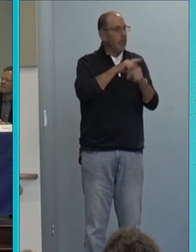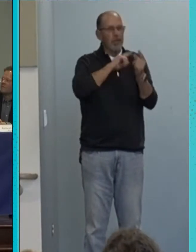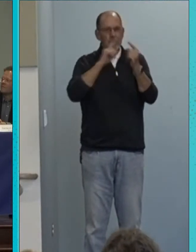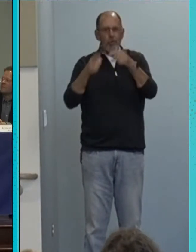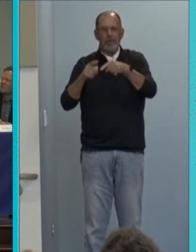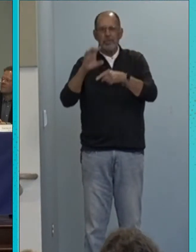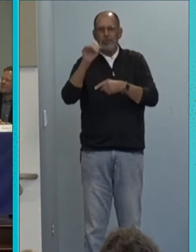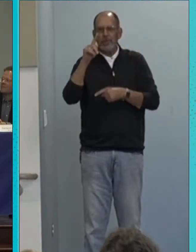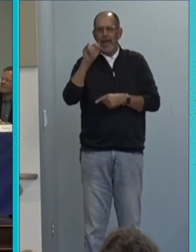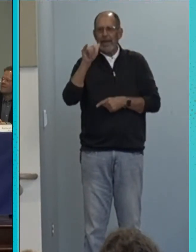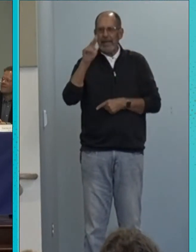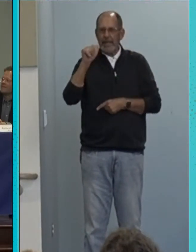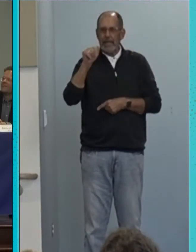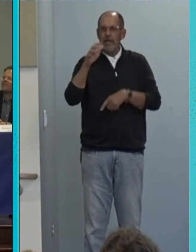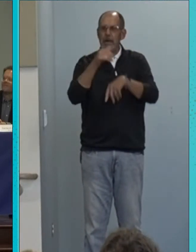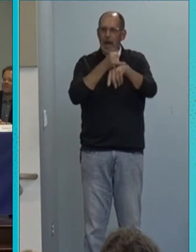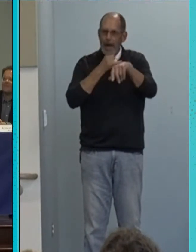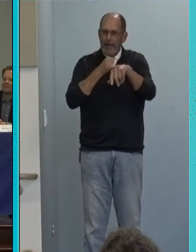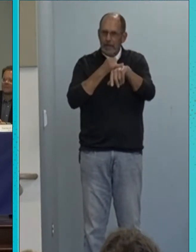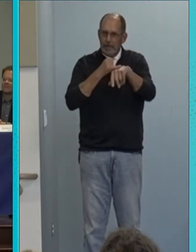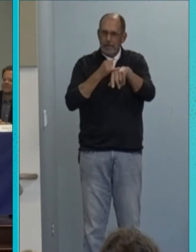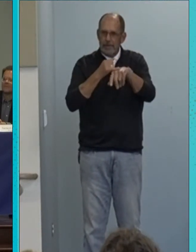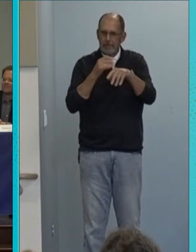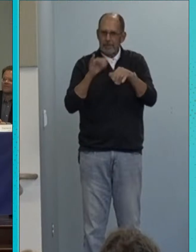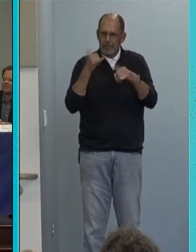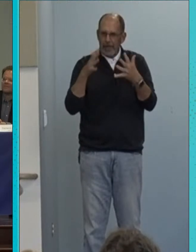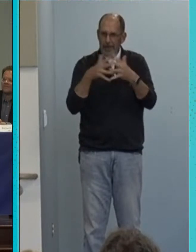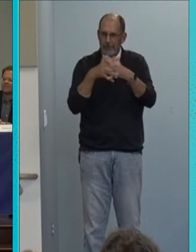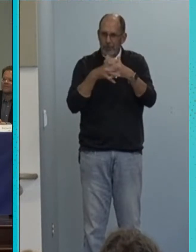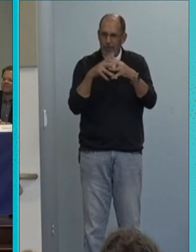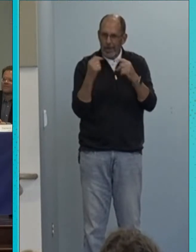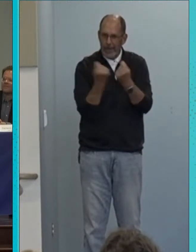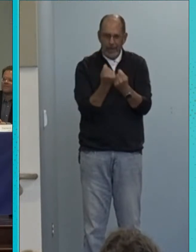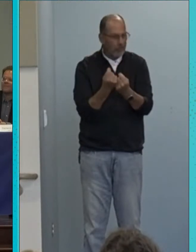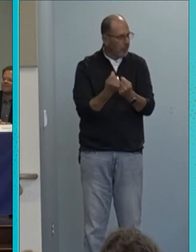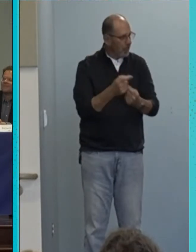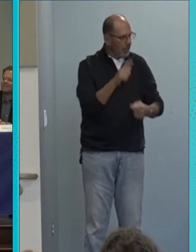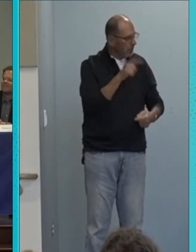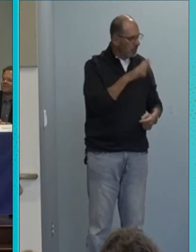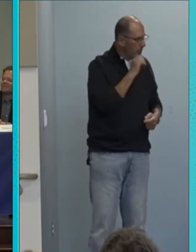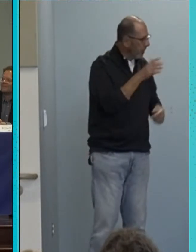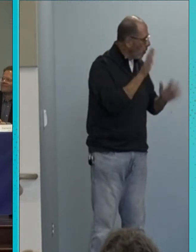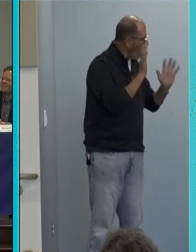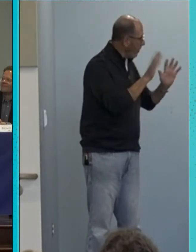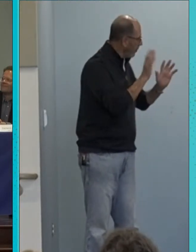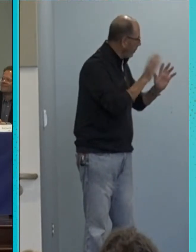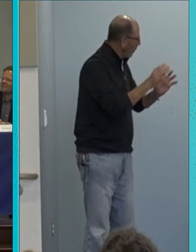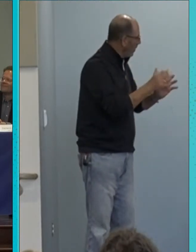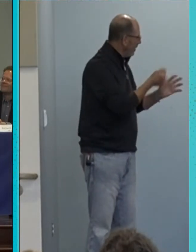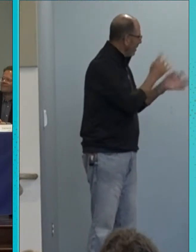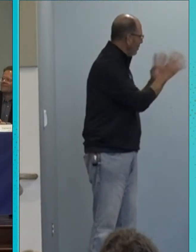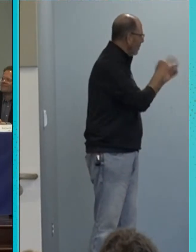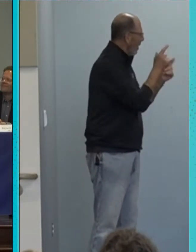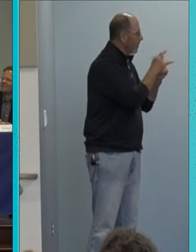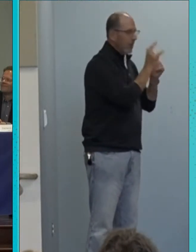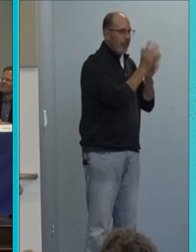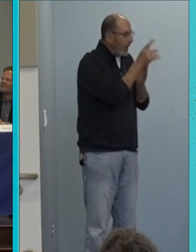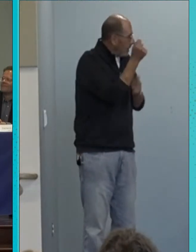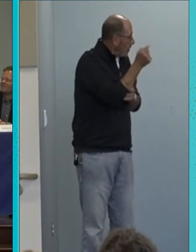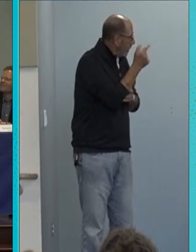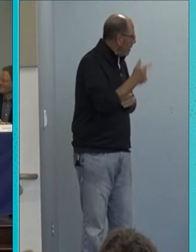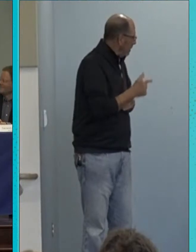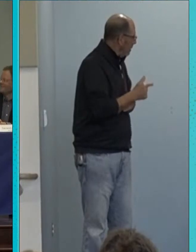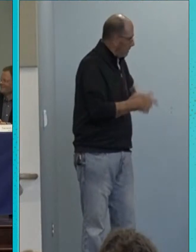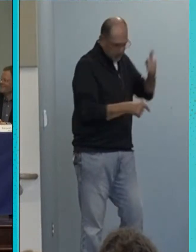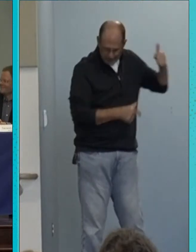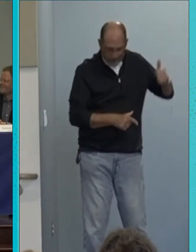time, going to Catalina Island, playing football. It must have been wonderful. Can you talk about that a